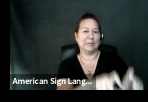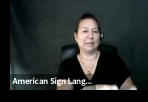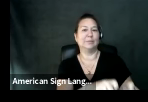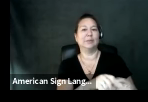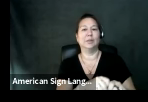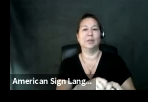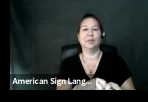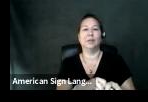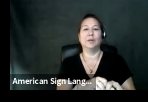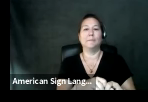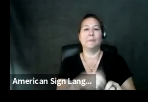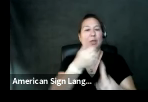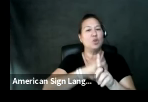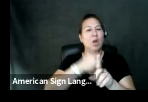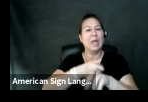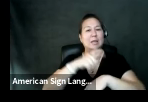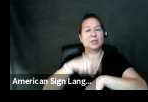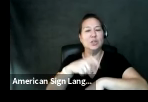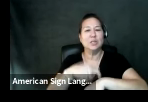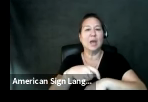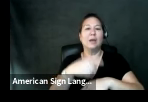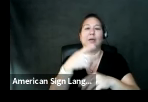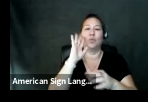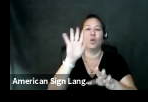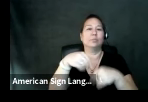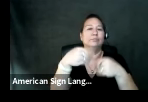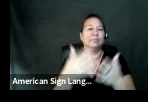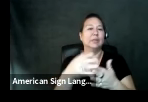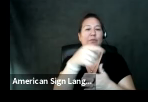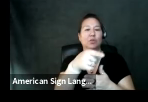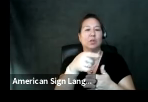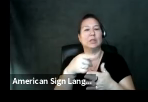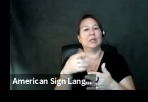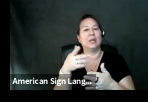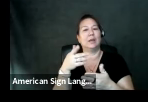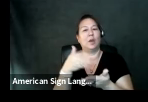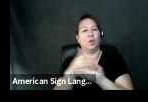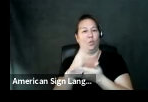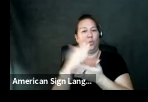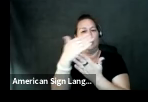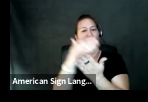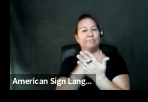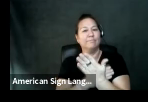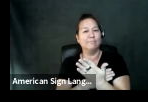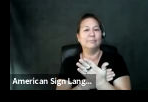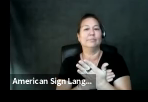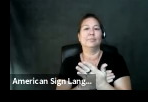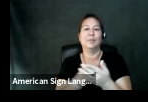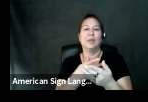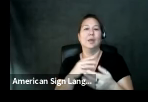child, upon receipt of the first state or due process complaint in a school